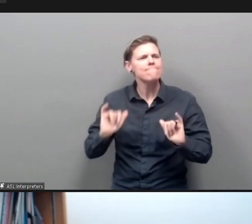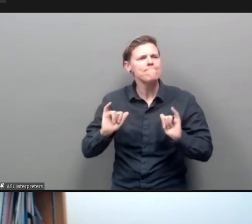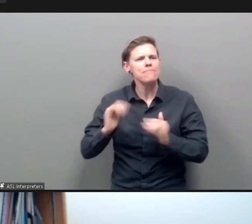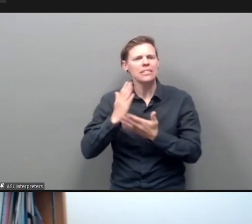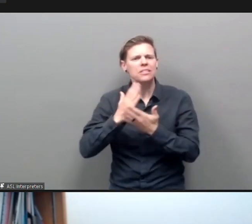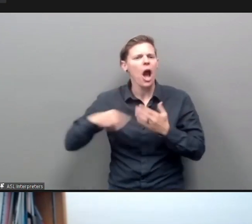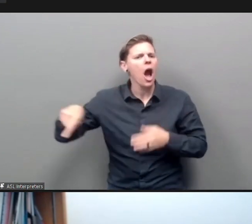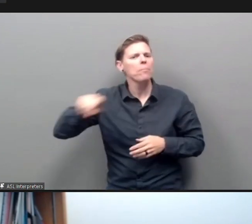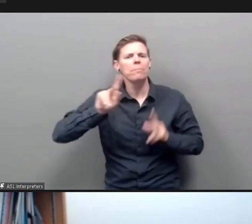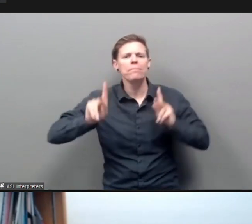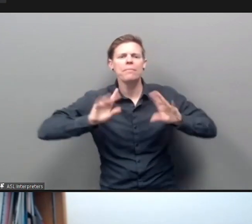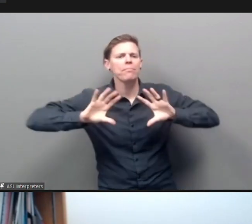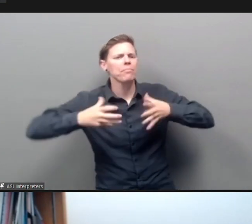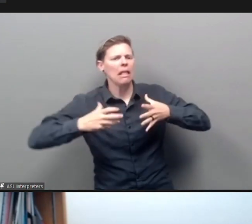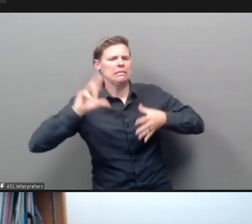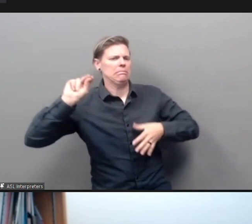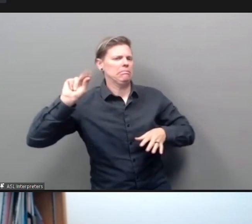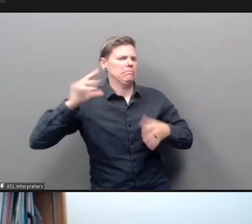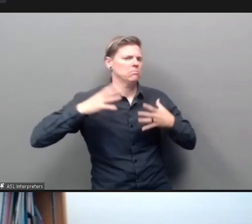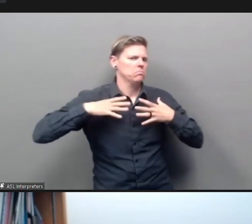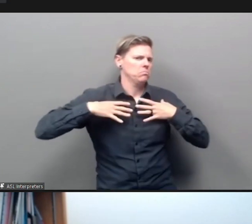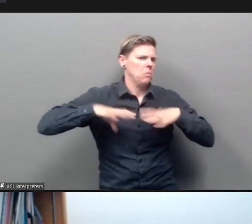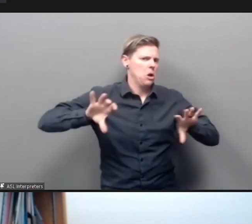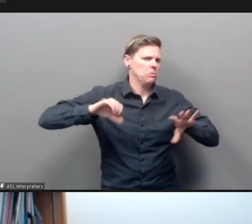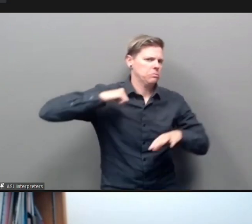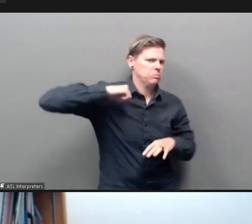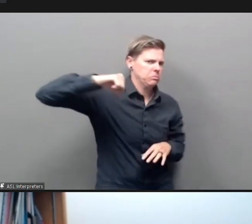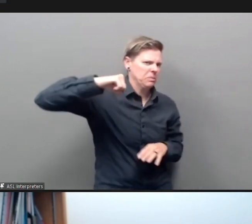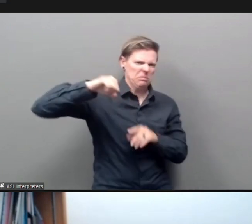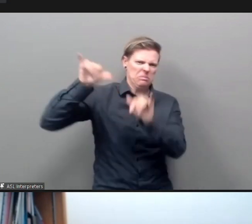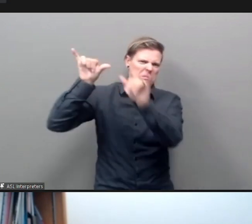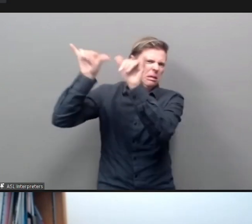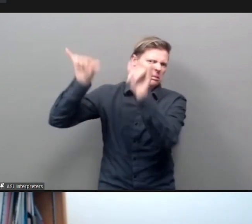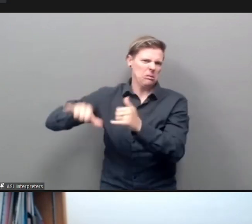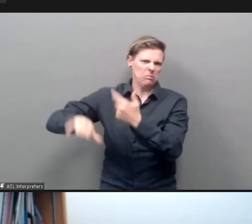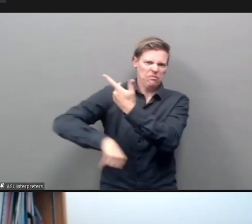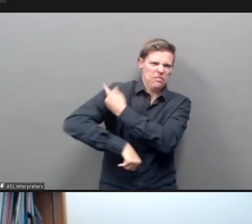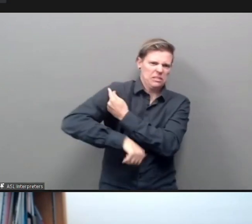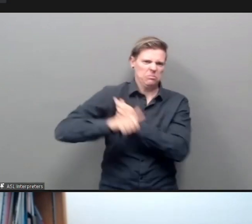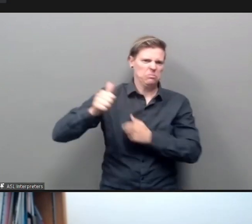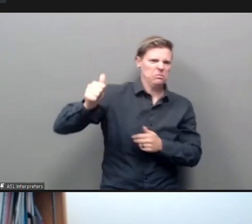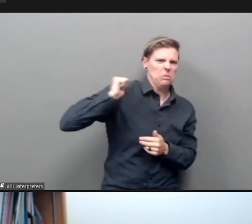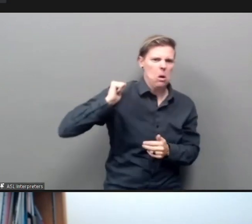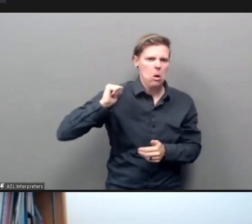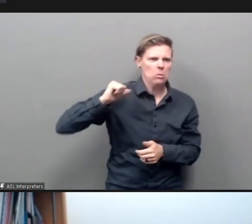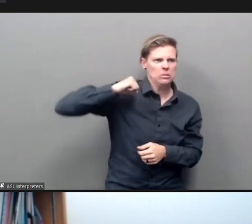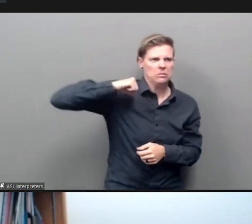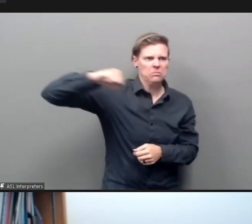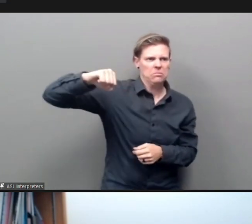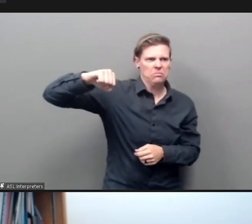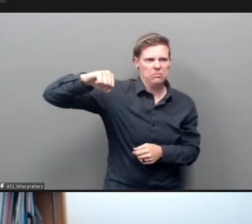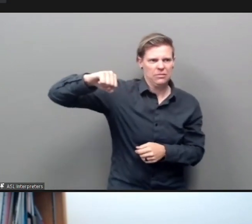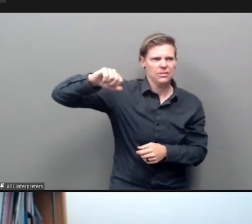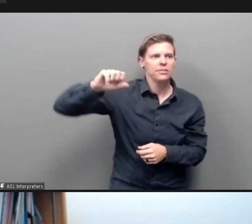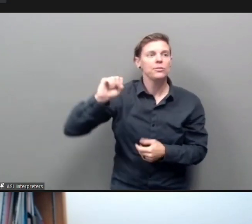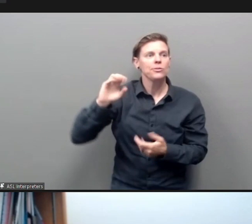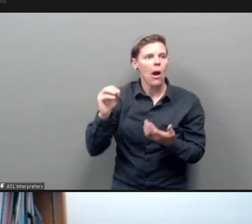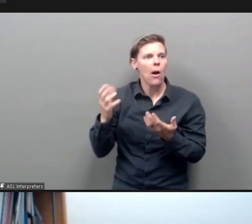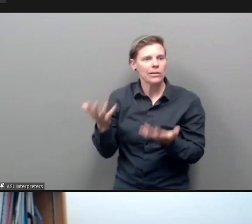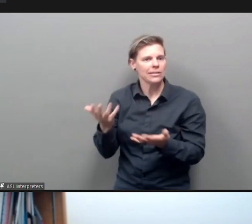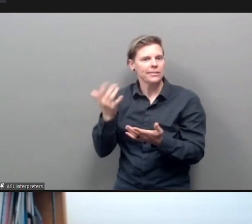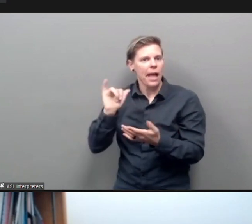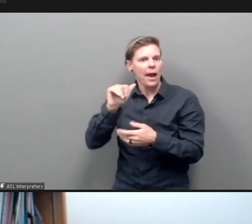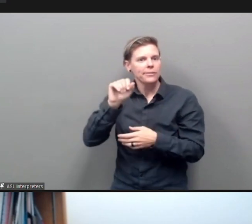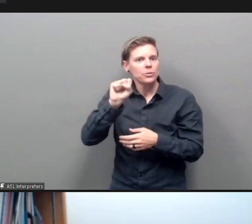the system that was pictured in the Swiss cheese model, masks just being the most